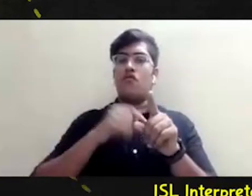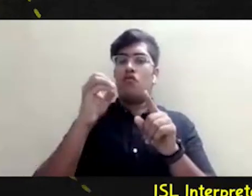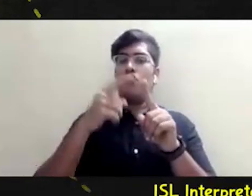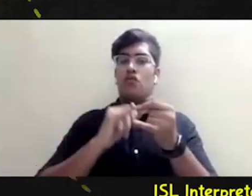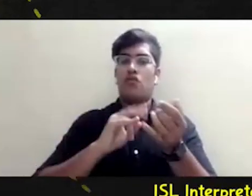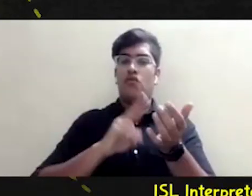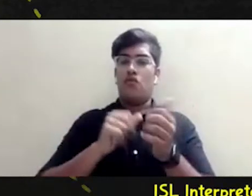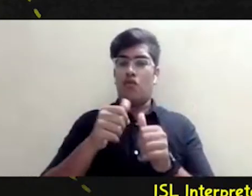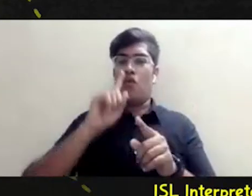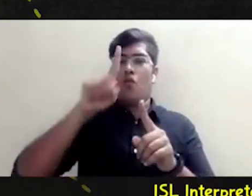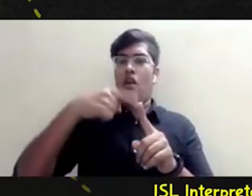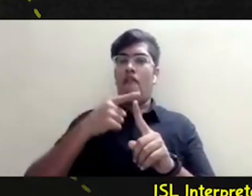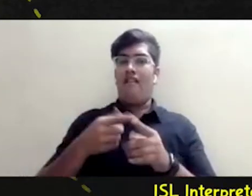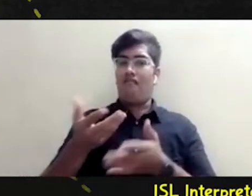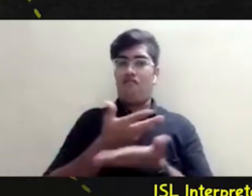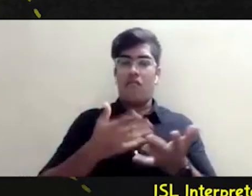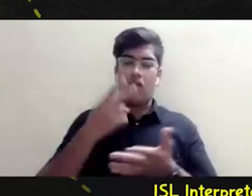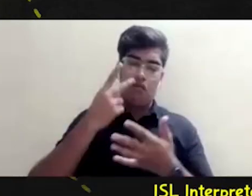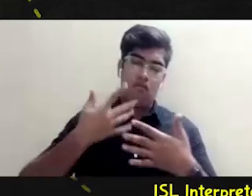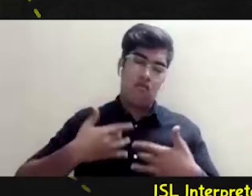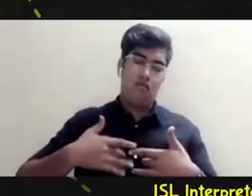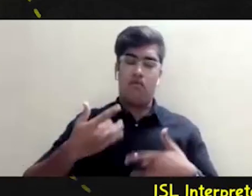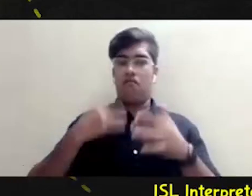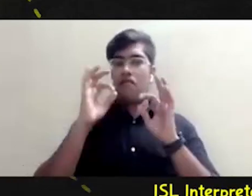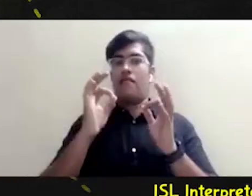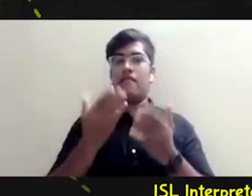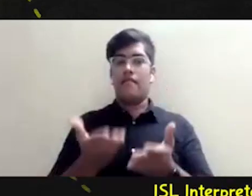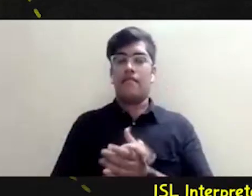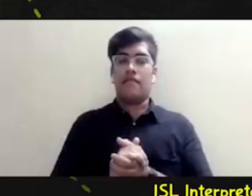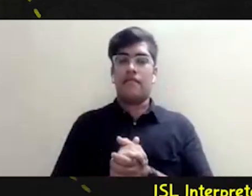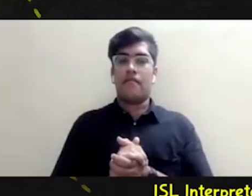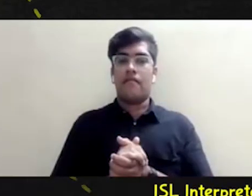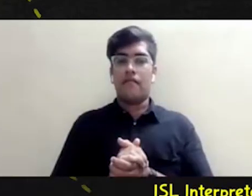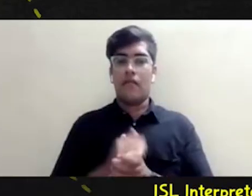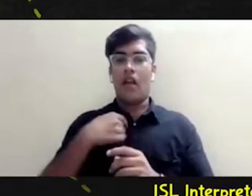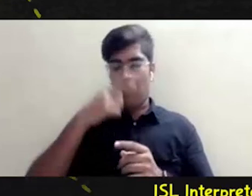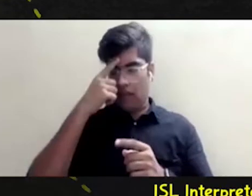1.5 hours we had, where I think it can become a very nice